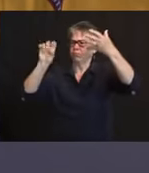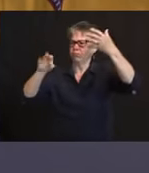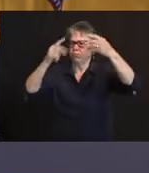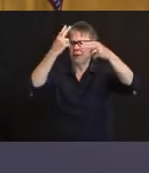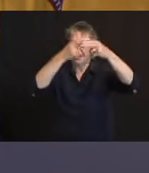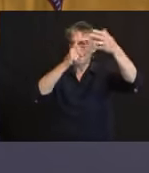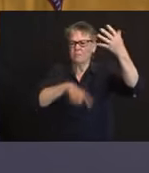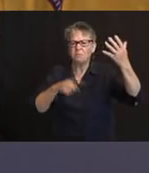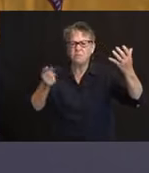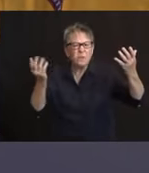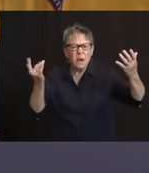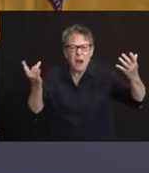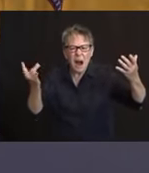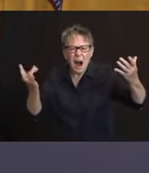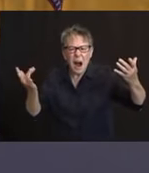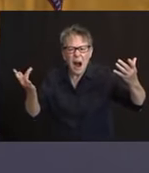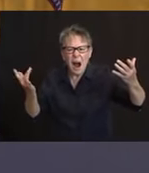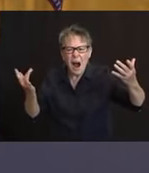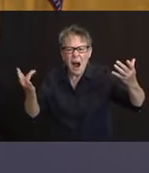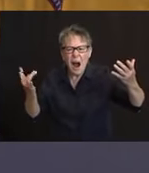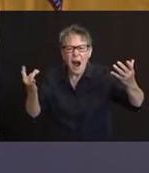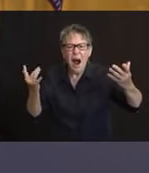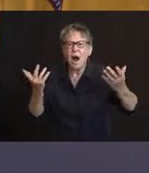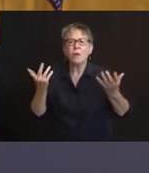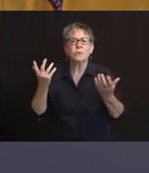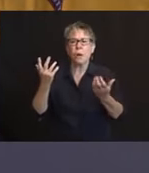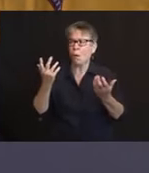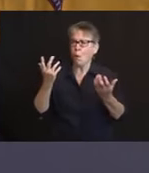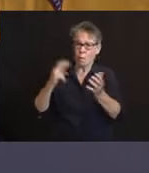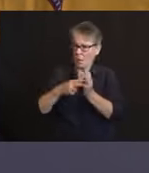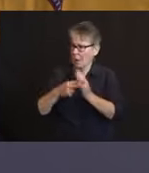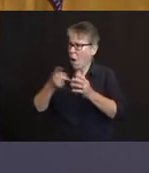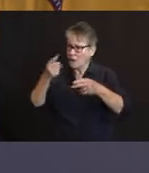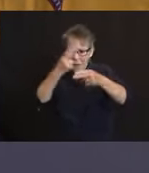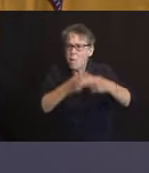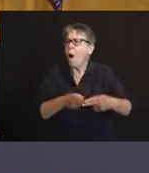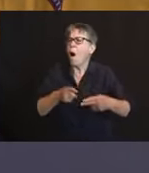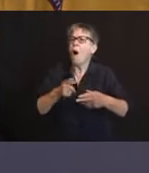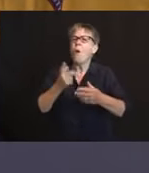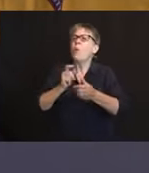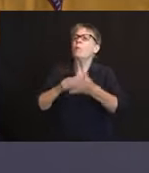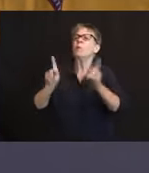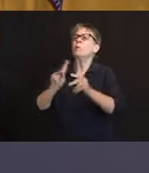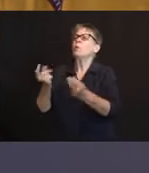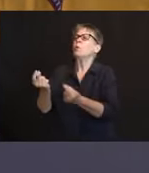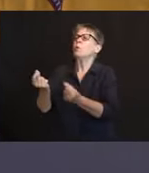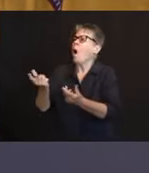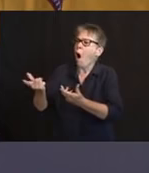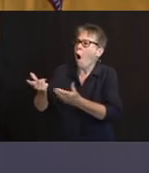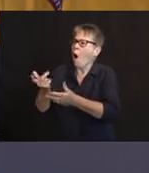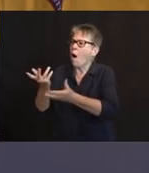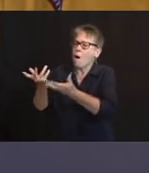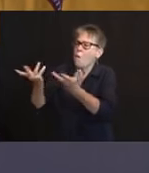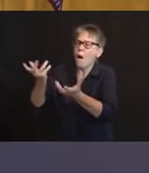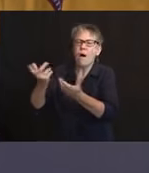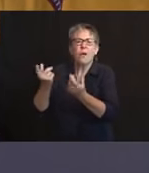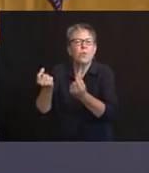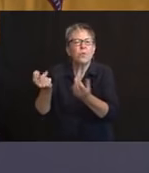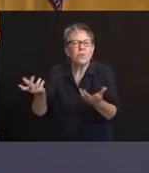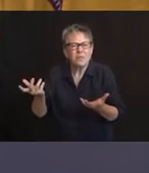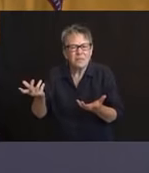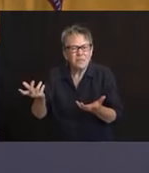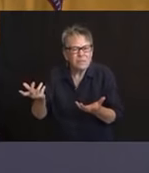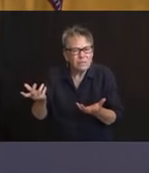what about officers who have been involved in cases of excessive force? Are details of those instances currently available? Thank